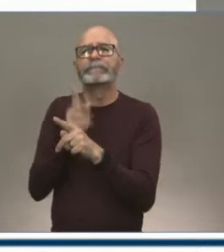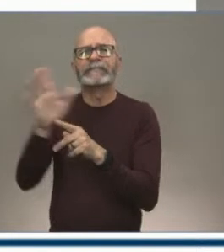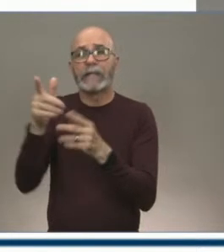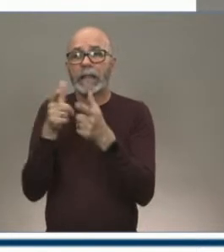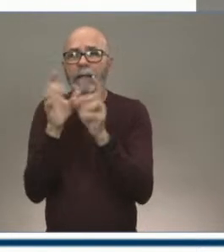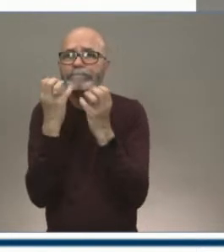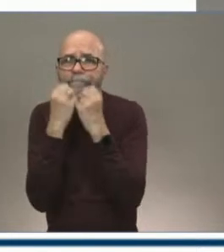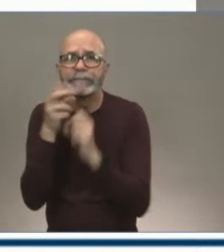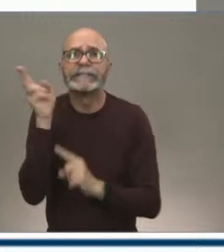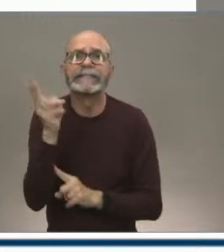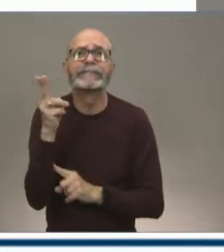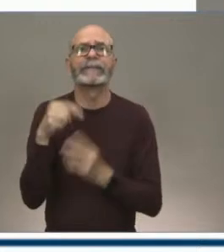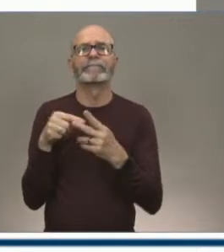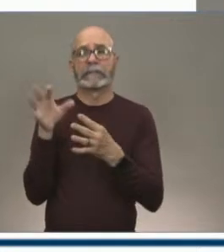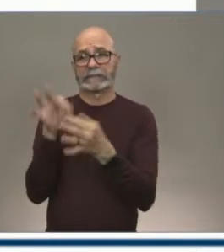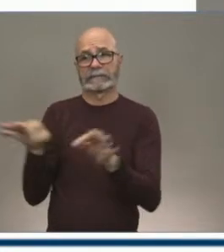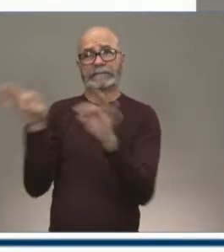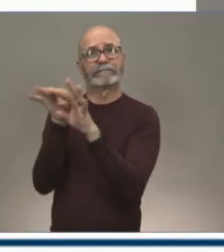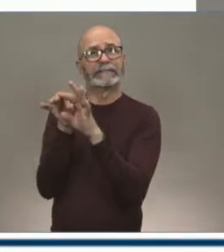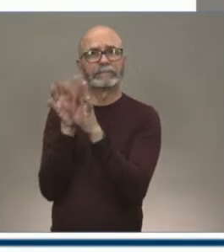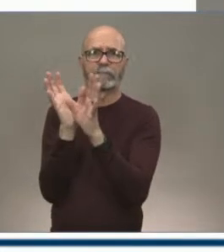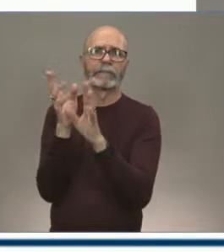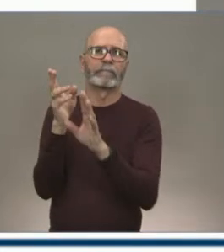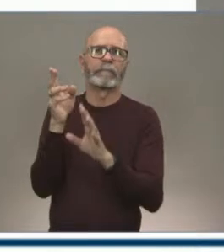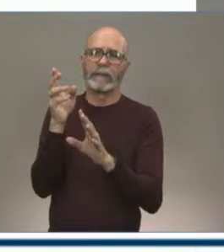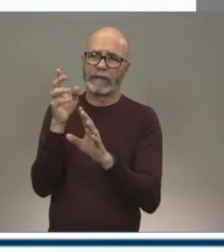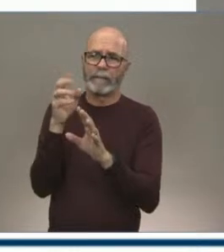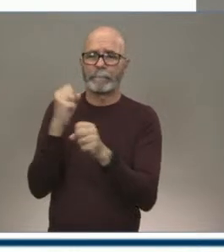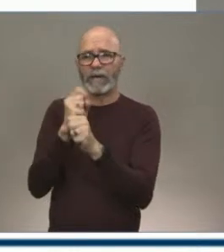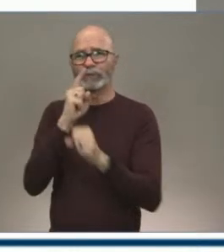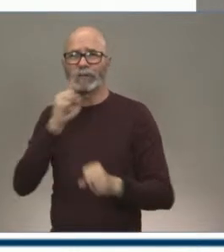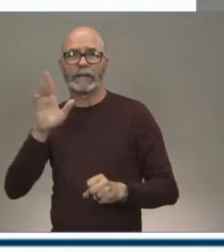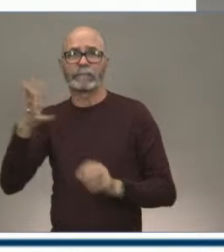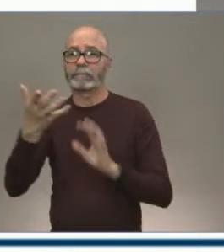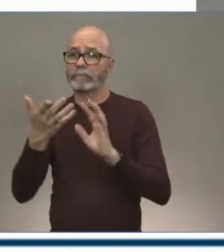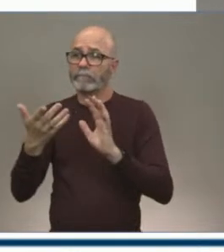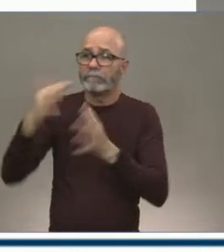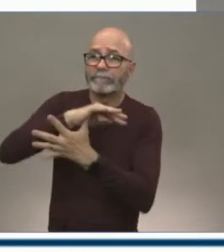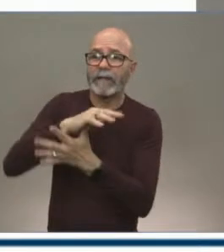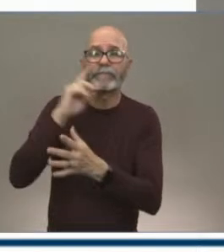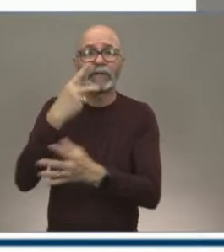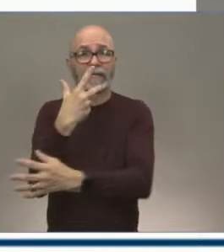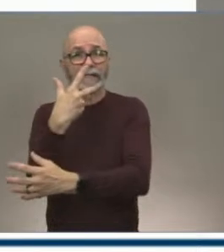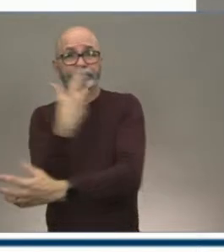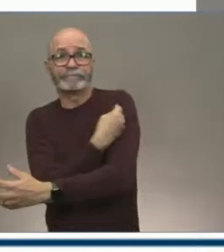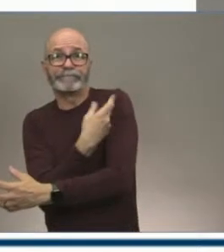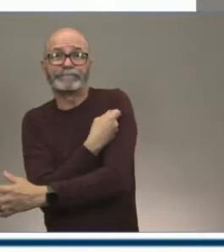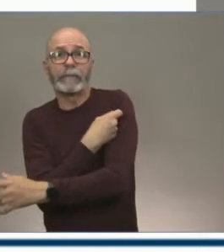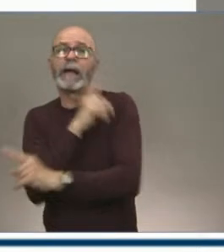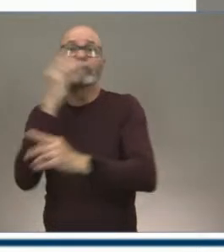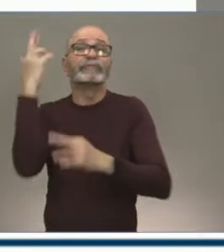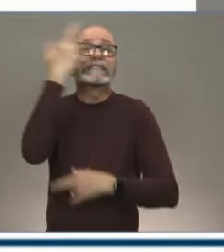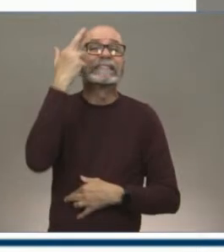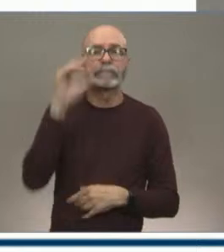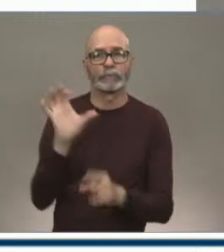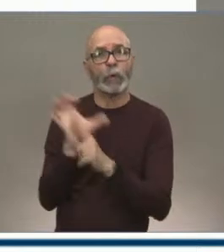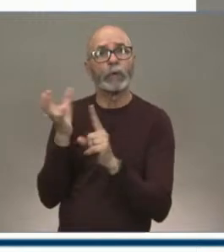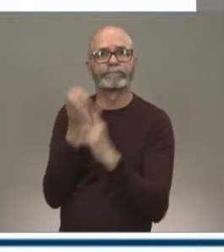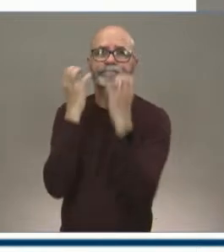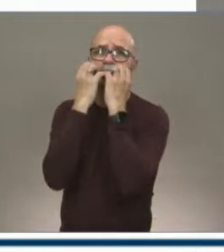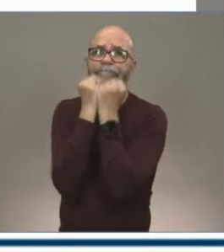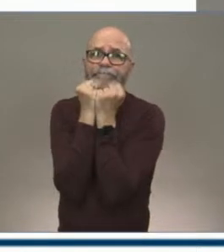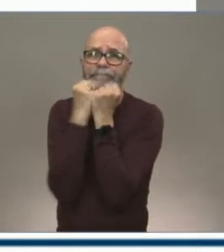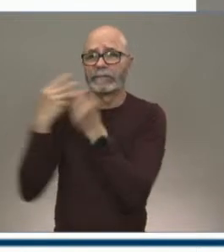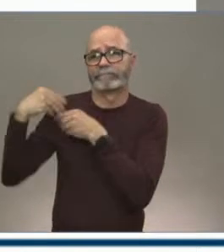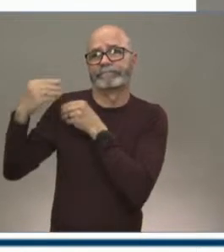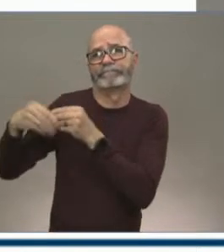critically important, and that we need to make sure that they're a priority for getting vaccinated. So both on accommodating the age as well as